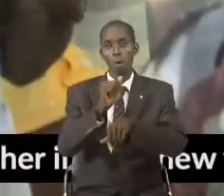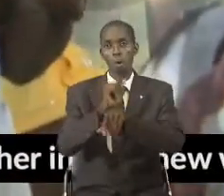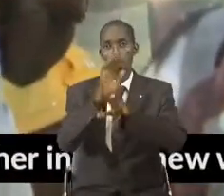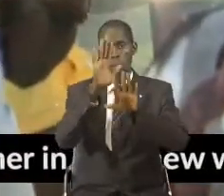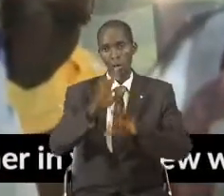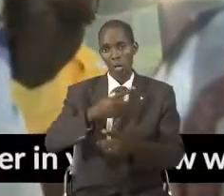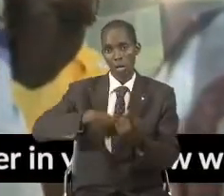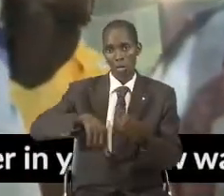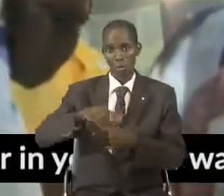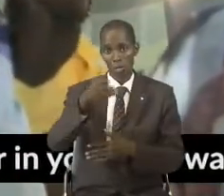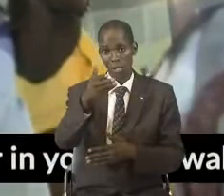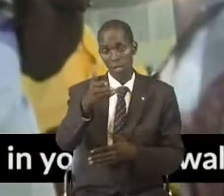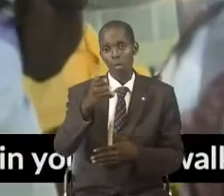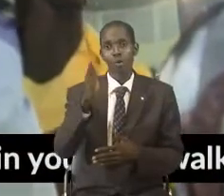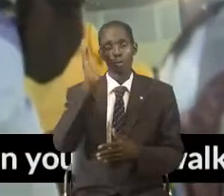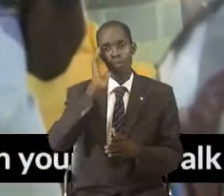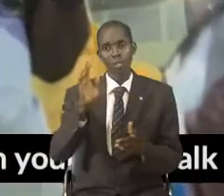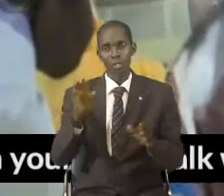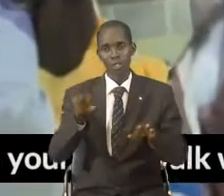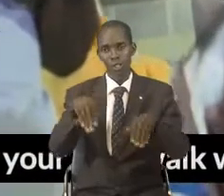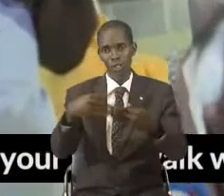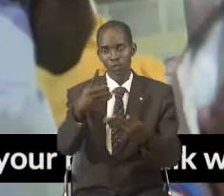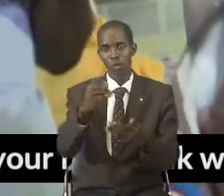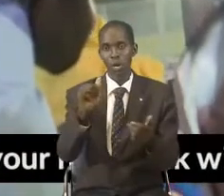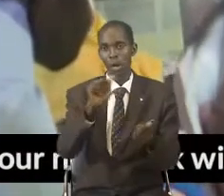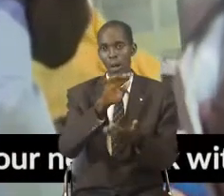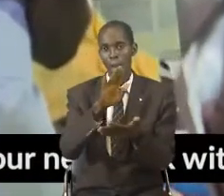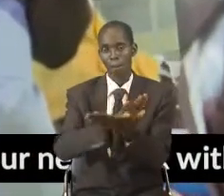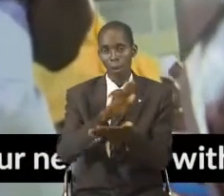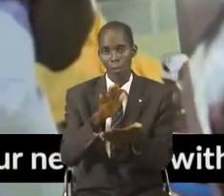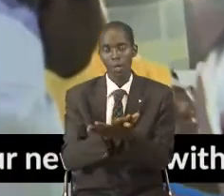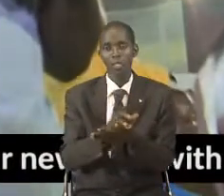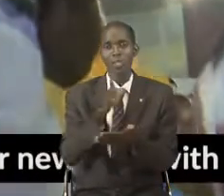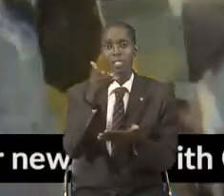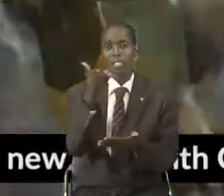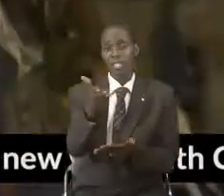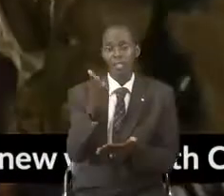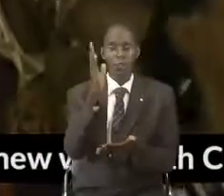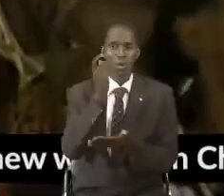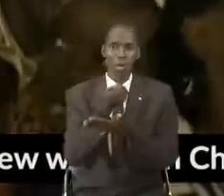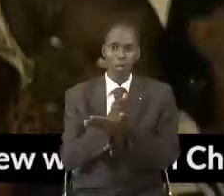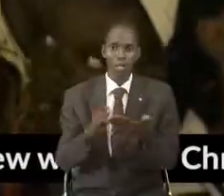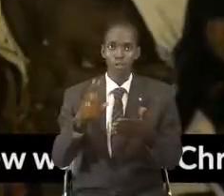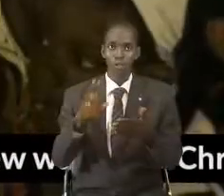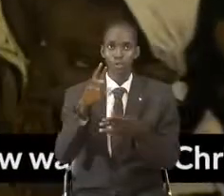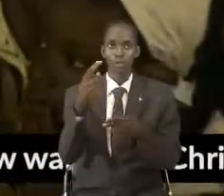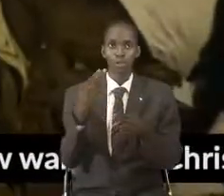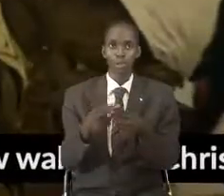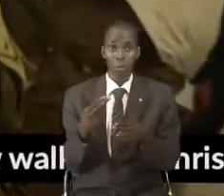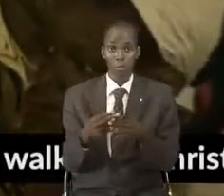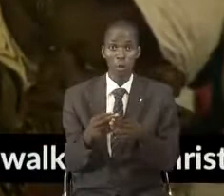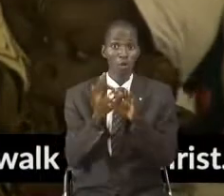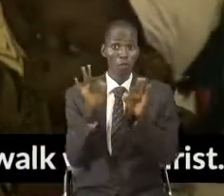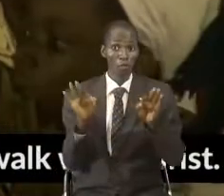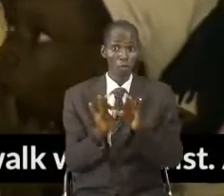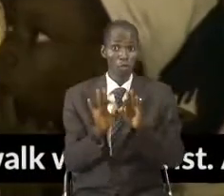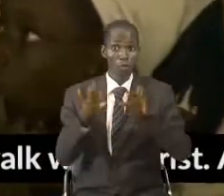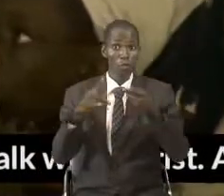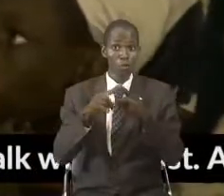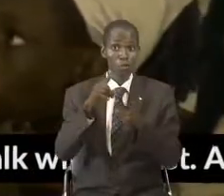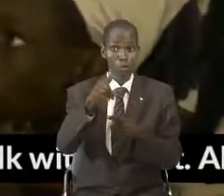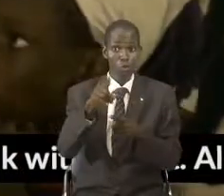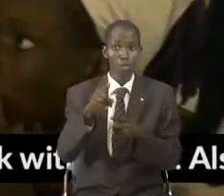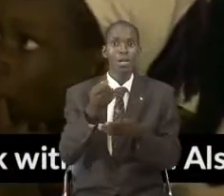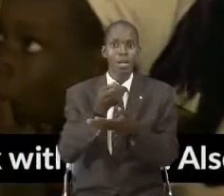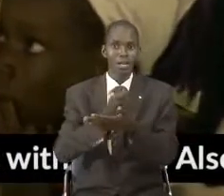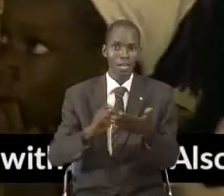Write their names in capital letter, make it very clear. Make it very clear.